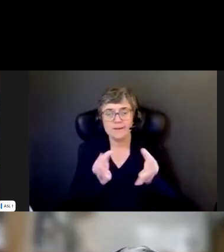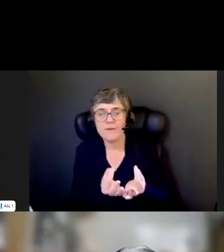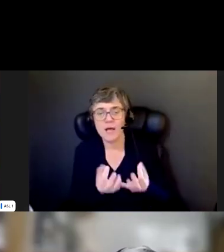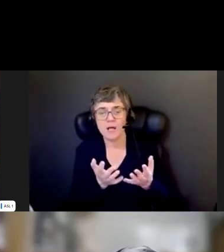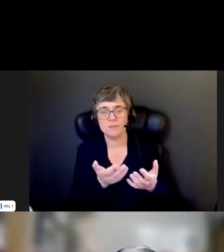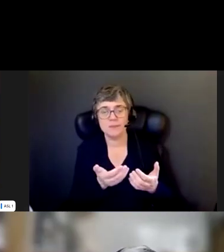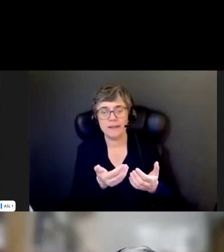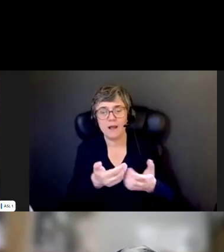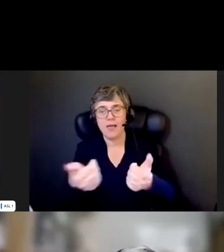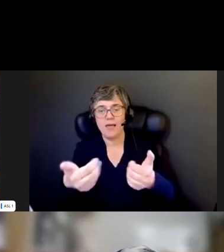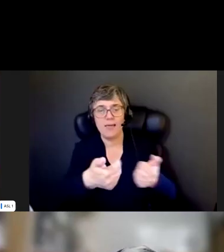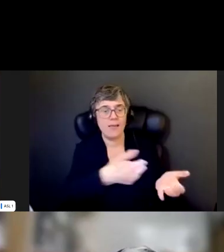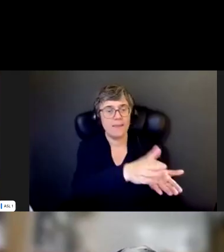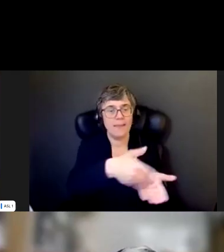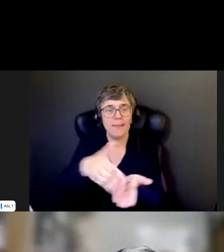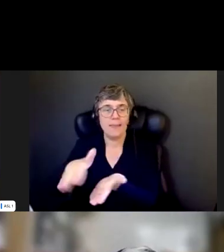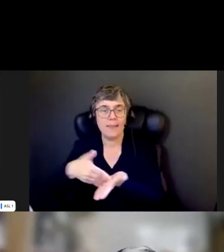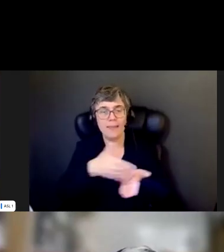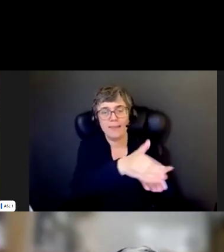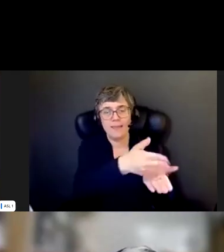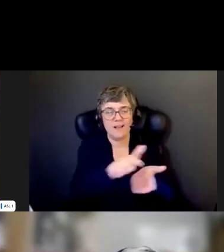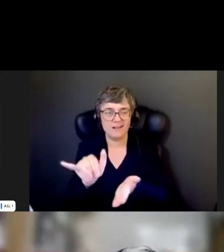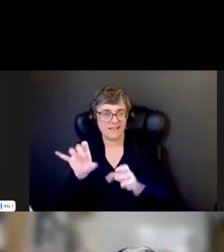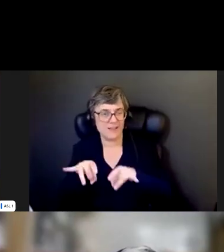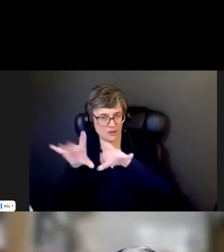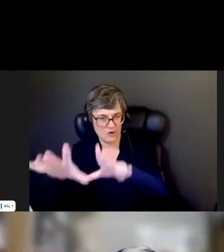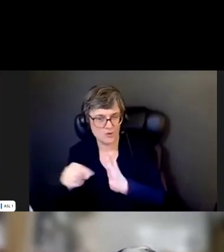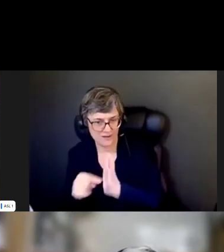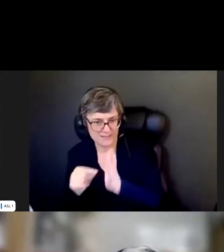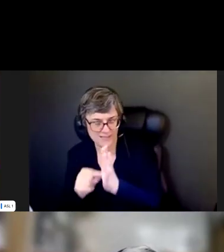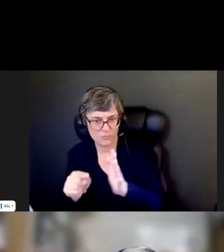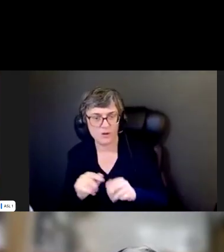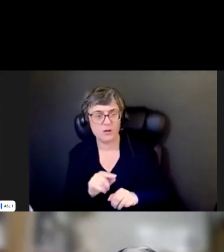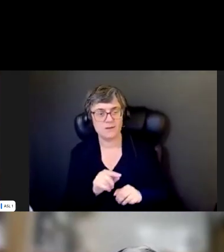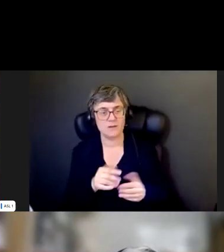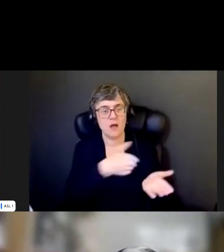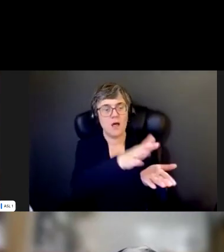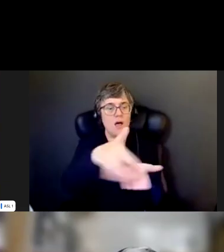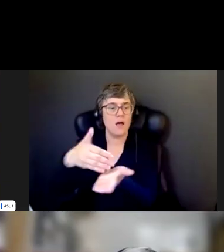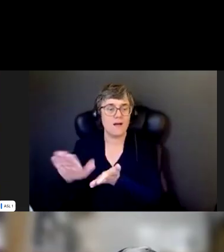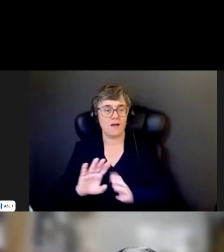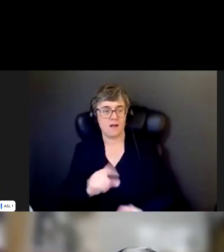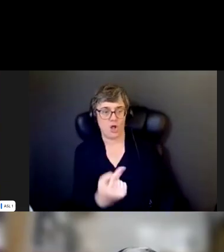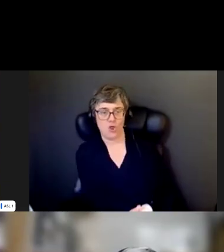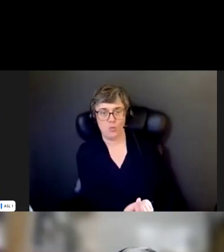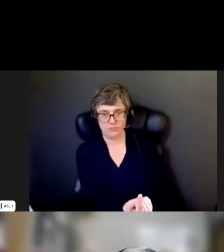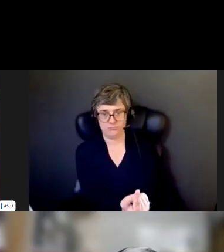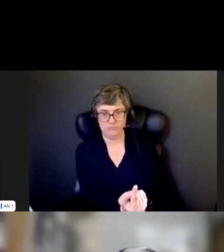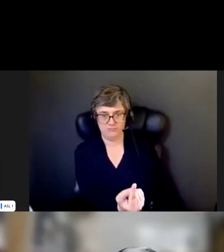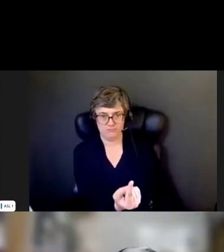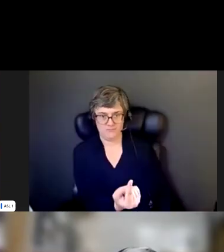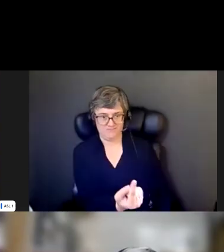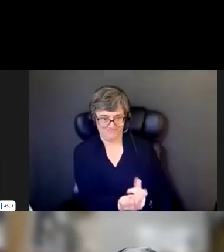their household, they erode every other relationship until the controller is the only one relationship left.